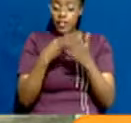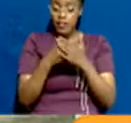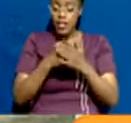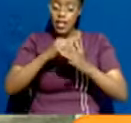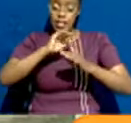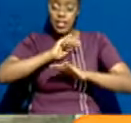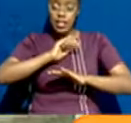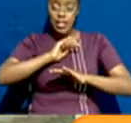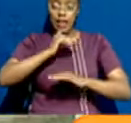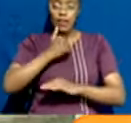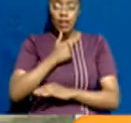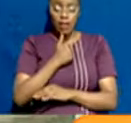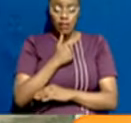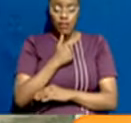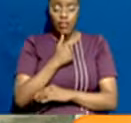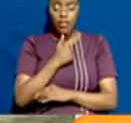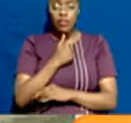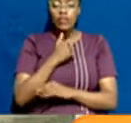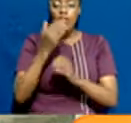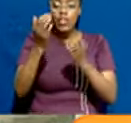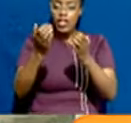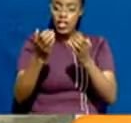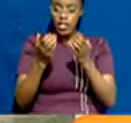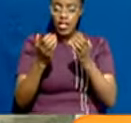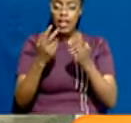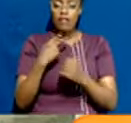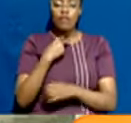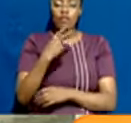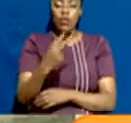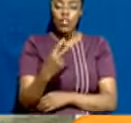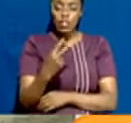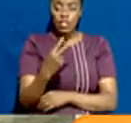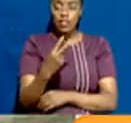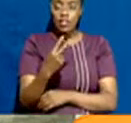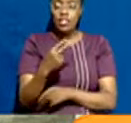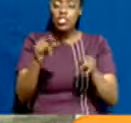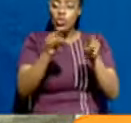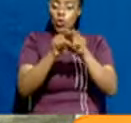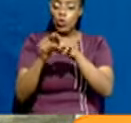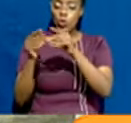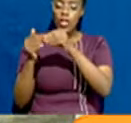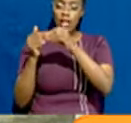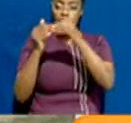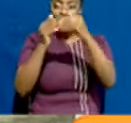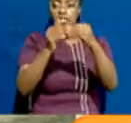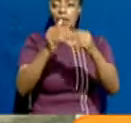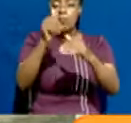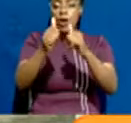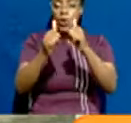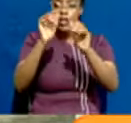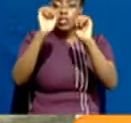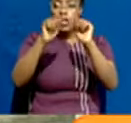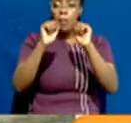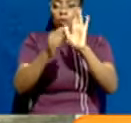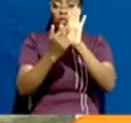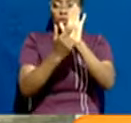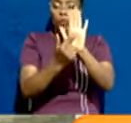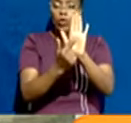finances, the needed voice, and the leadership that can